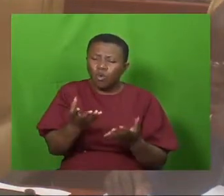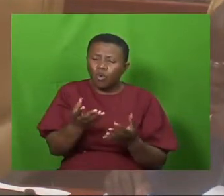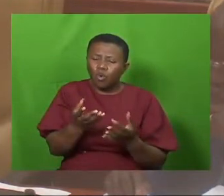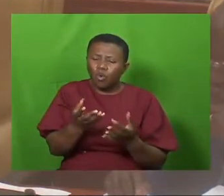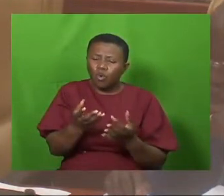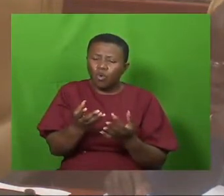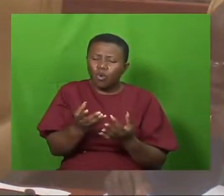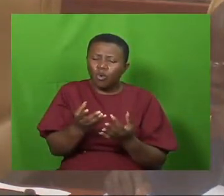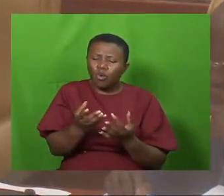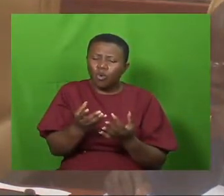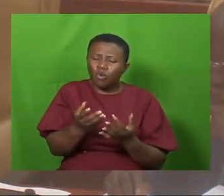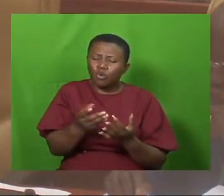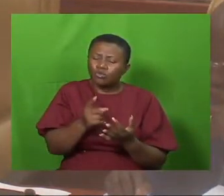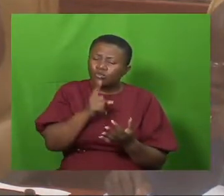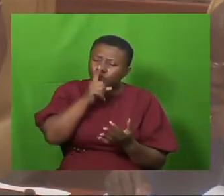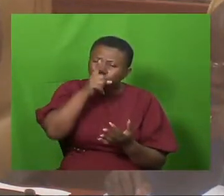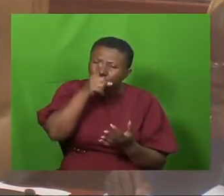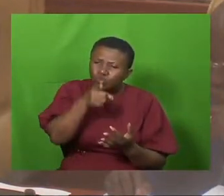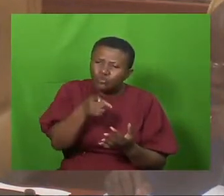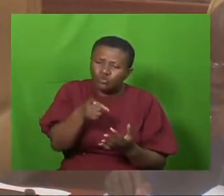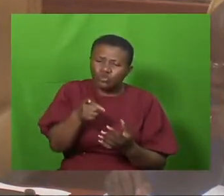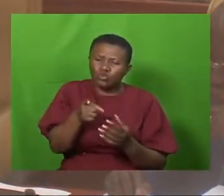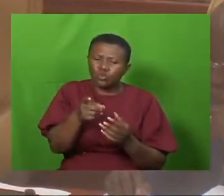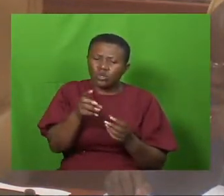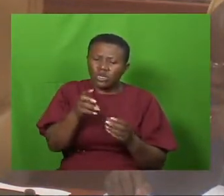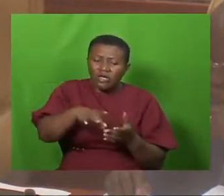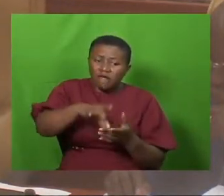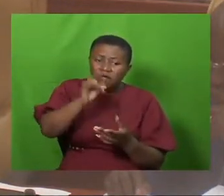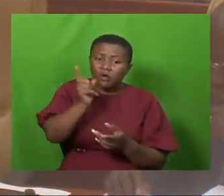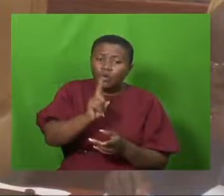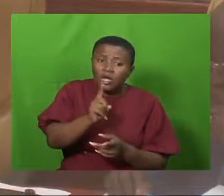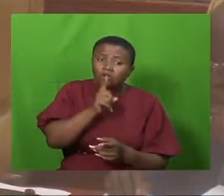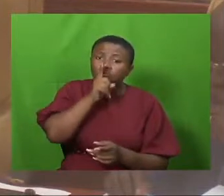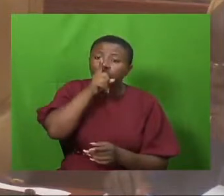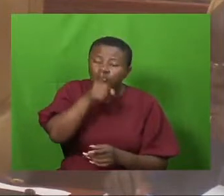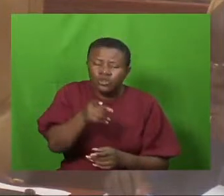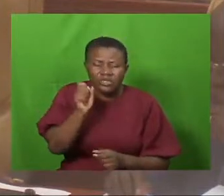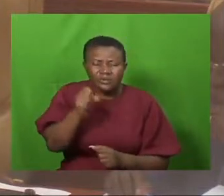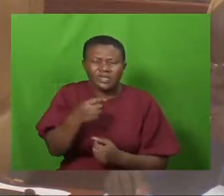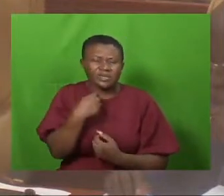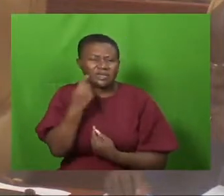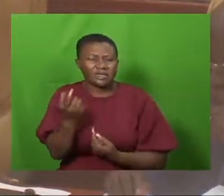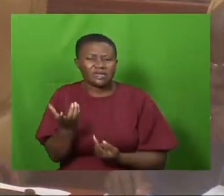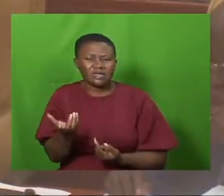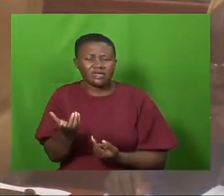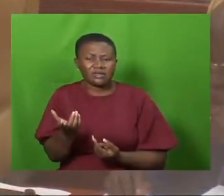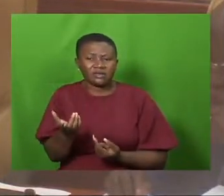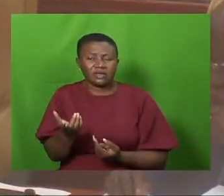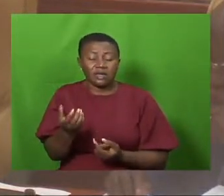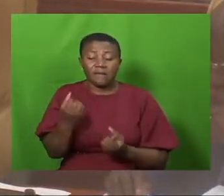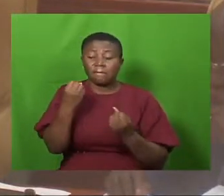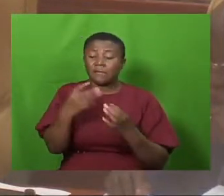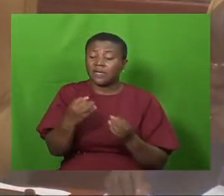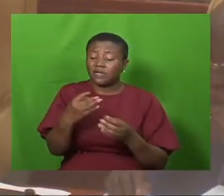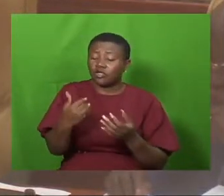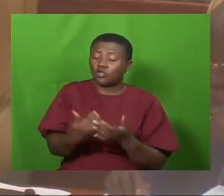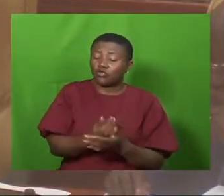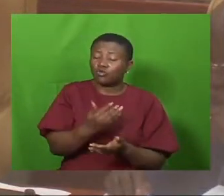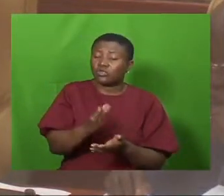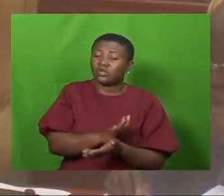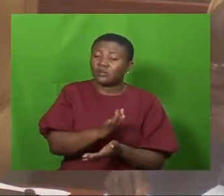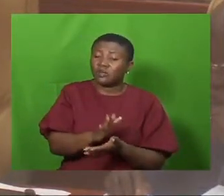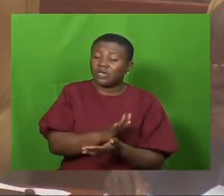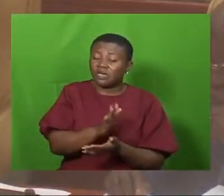them, merely to state that it's a newspaper publication. Many newspaper publications have been found to be false.